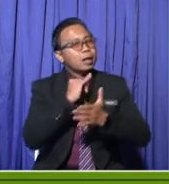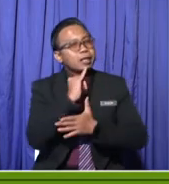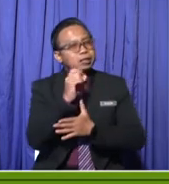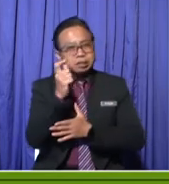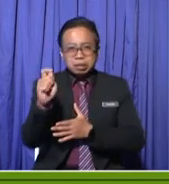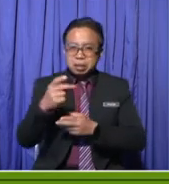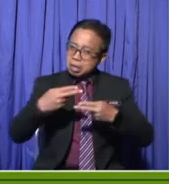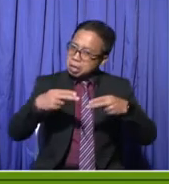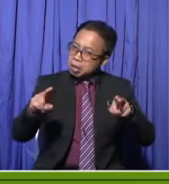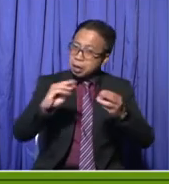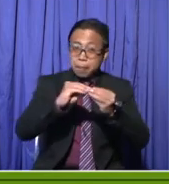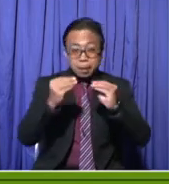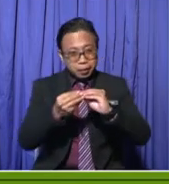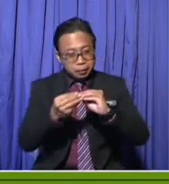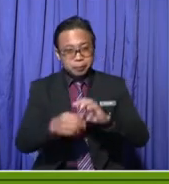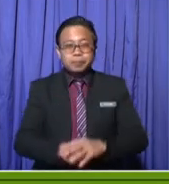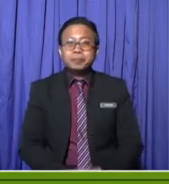missing number?